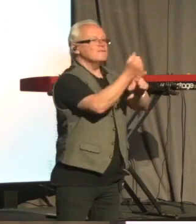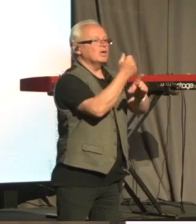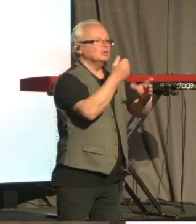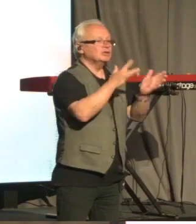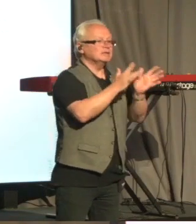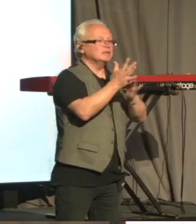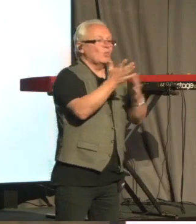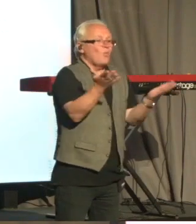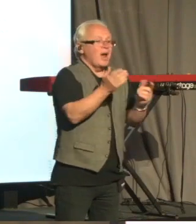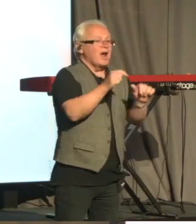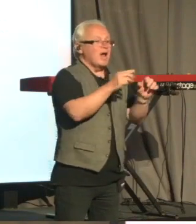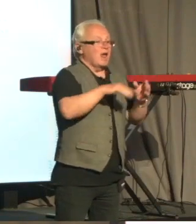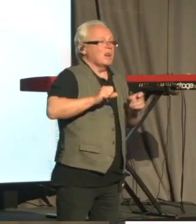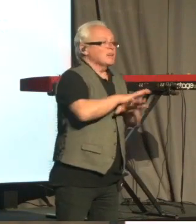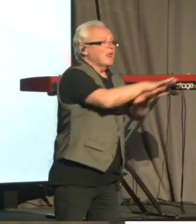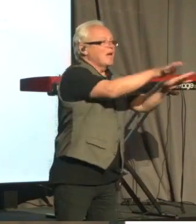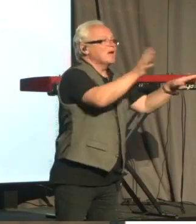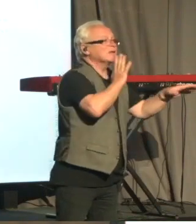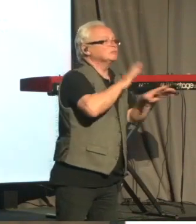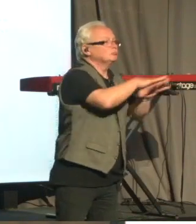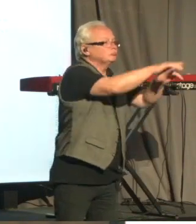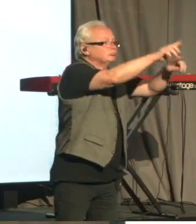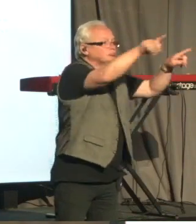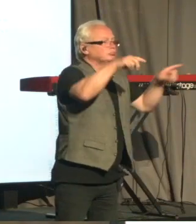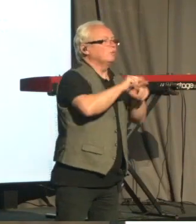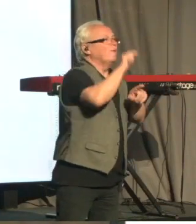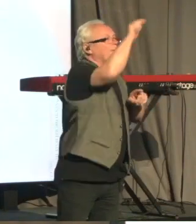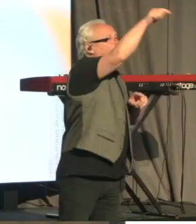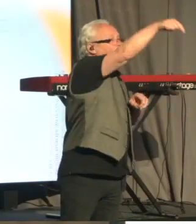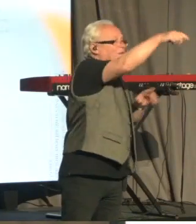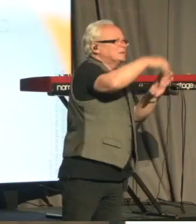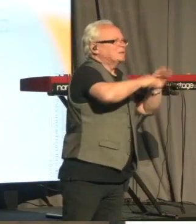they ask him, Rabbi, when did you get here?